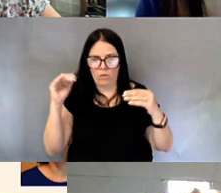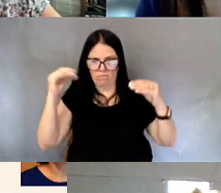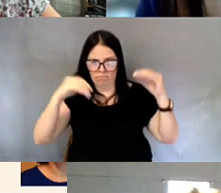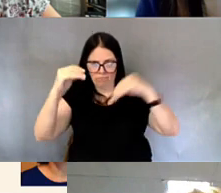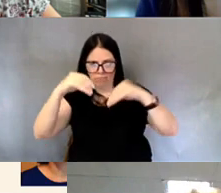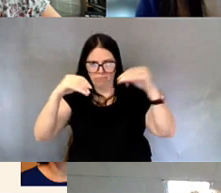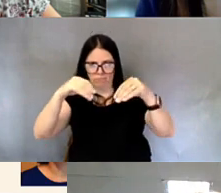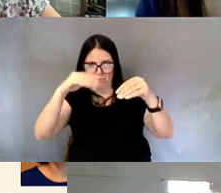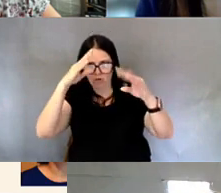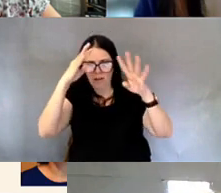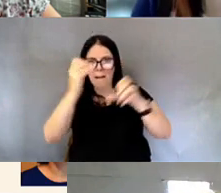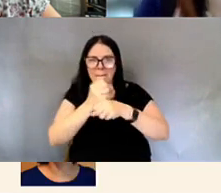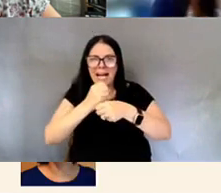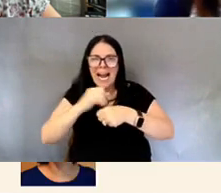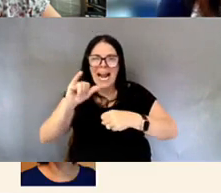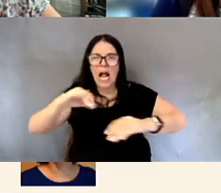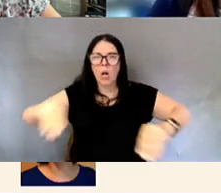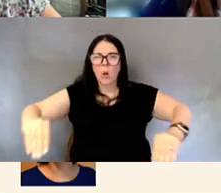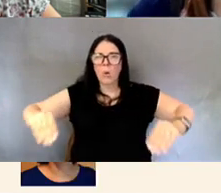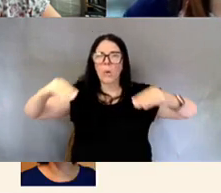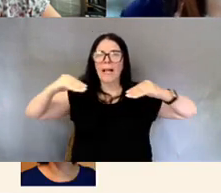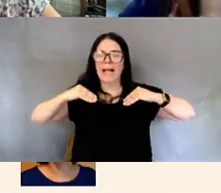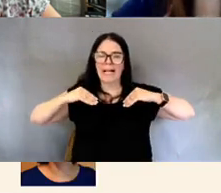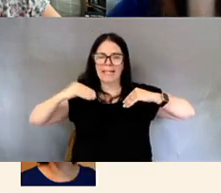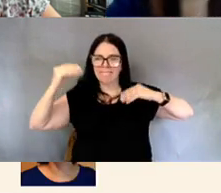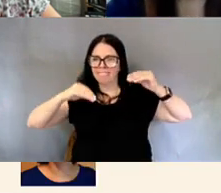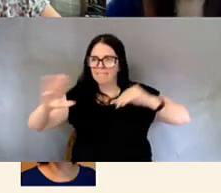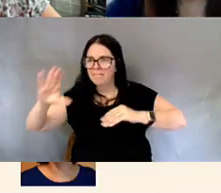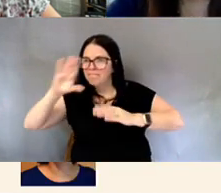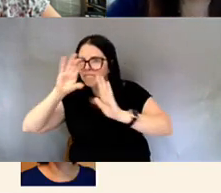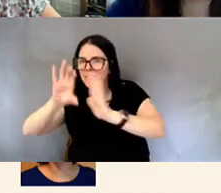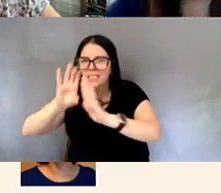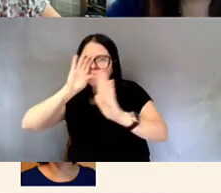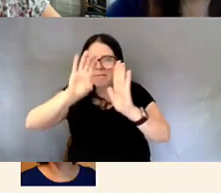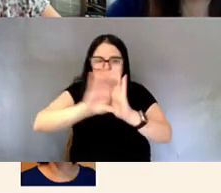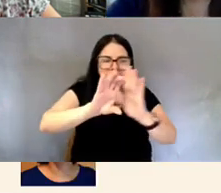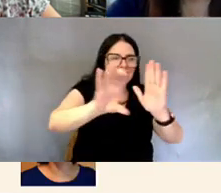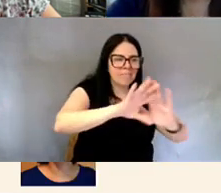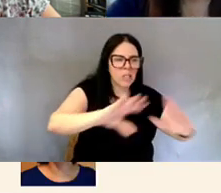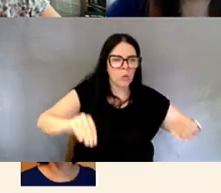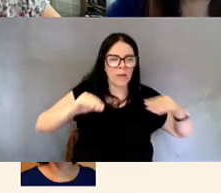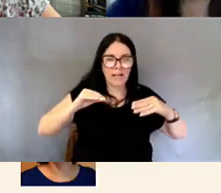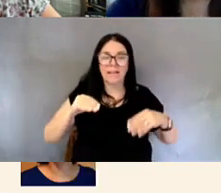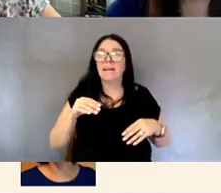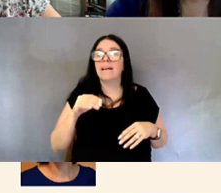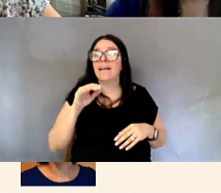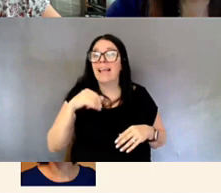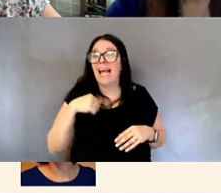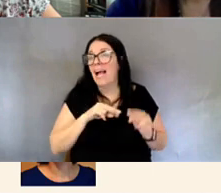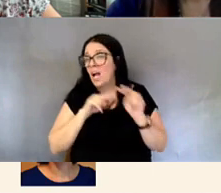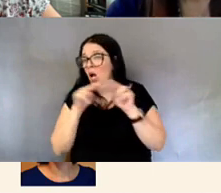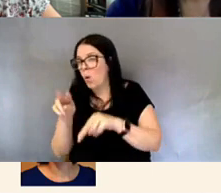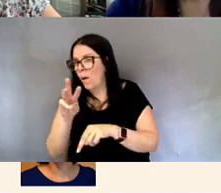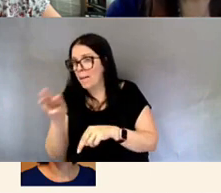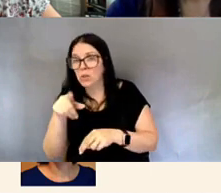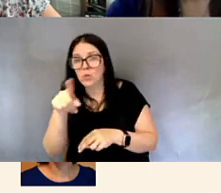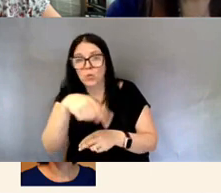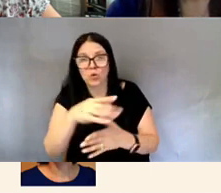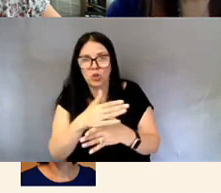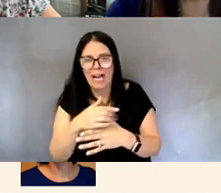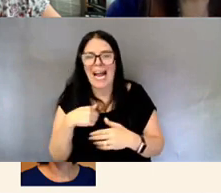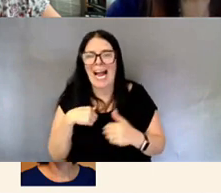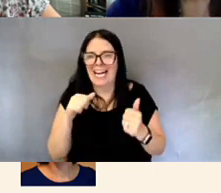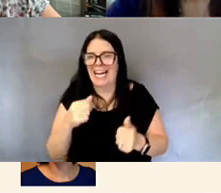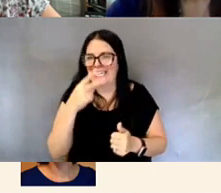beautiful quilt. Oh, thank When I'm you. going back to the website and what you shared with me, I can see that pieces of